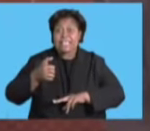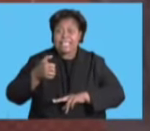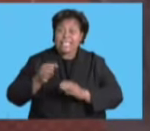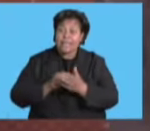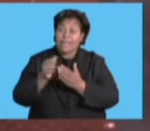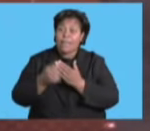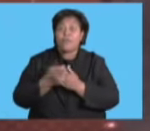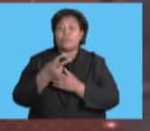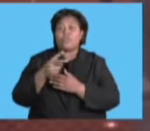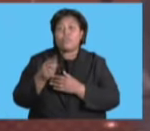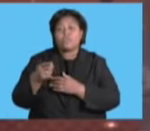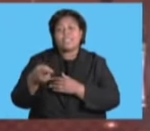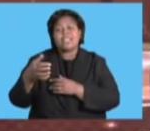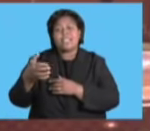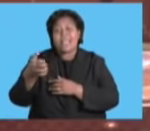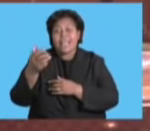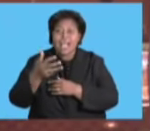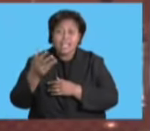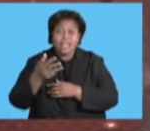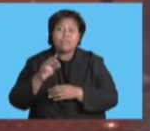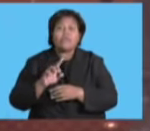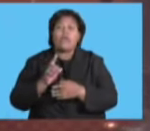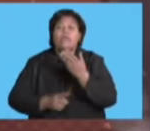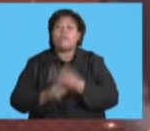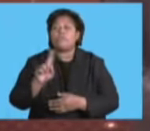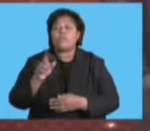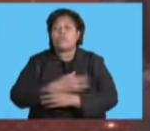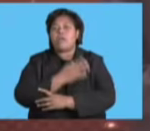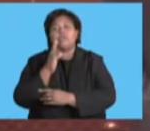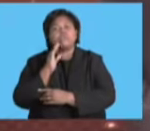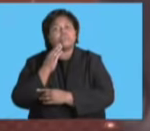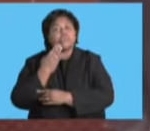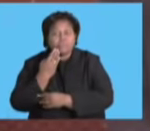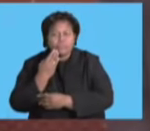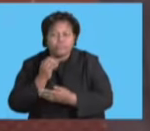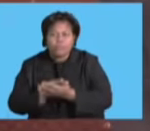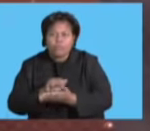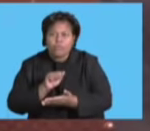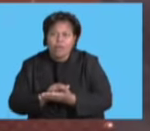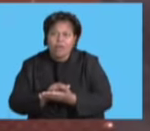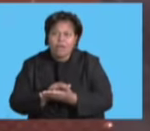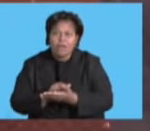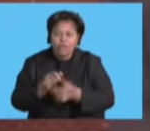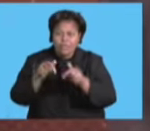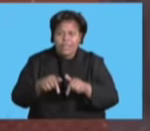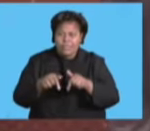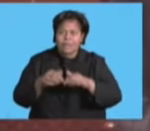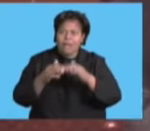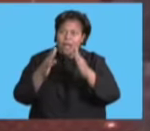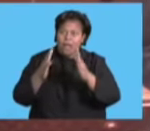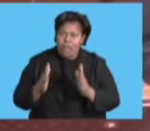2019 is really a day of shame, Mr. Speaker, for the highest court of the land. And that for a very long